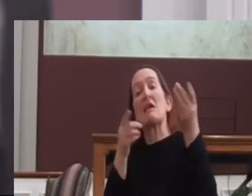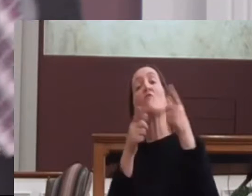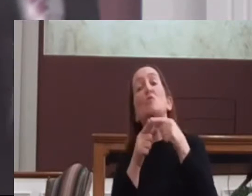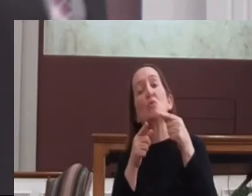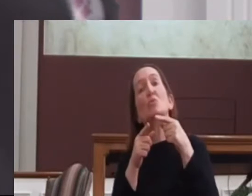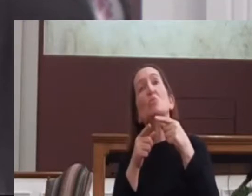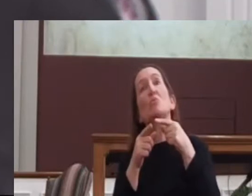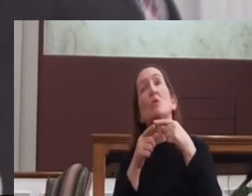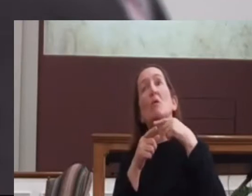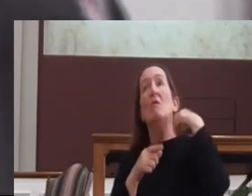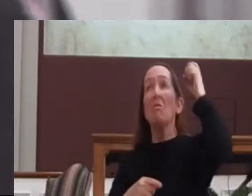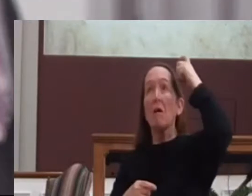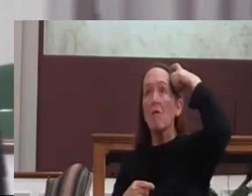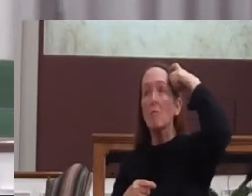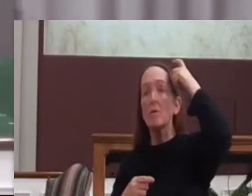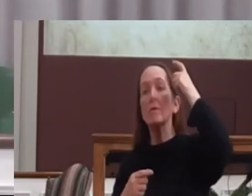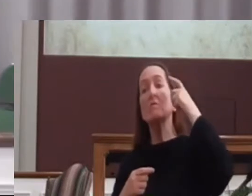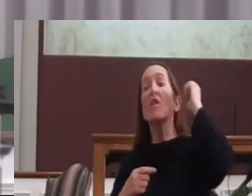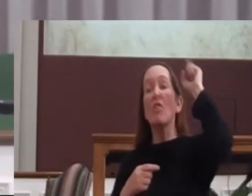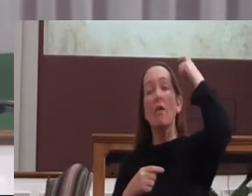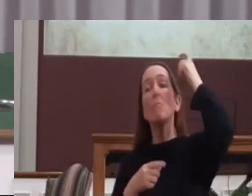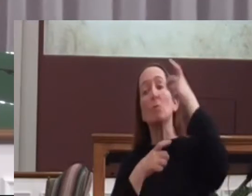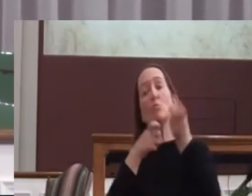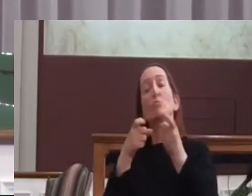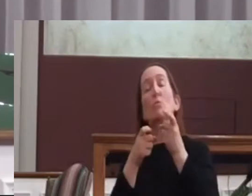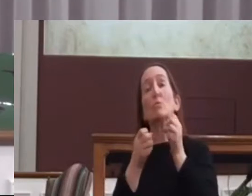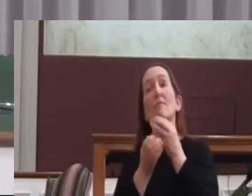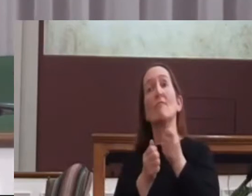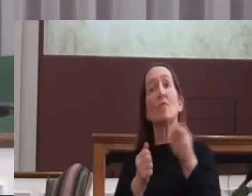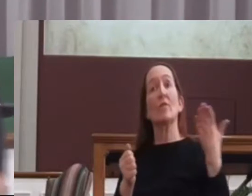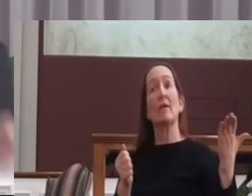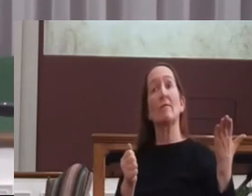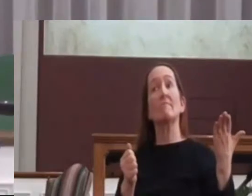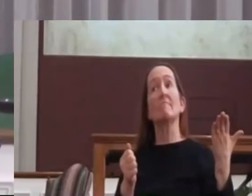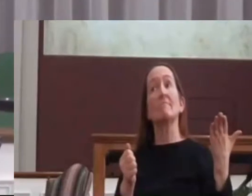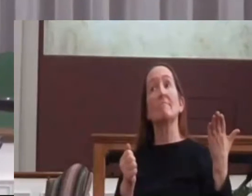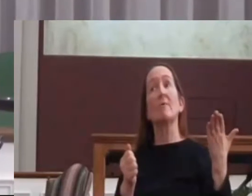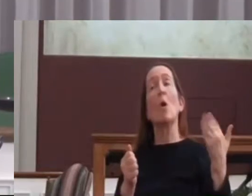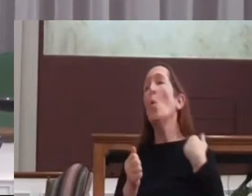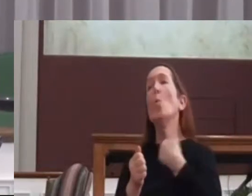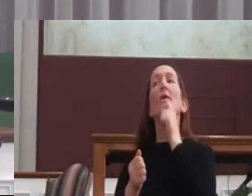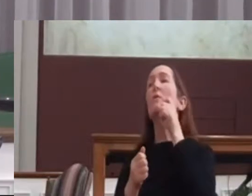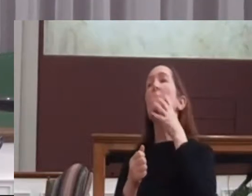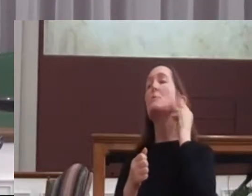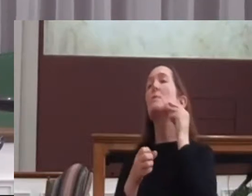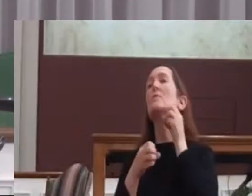get a little bit of it, and you get to give the rest to the government. And they have control of everything.